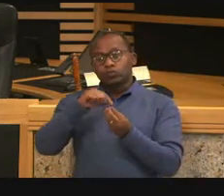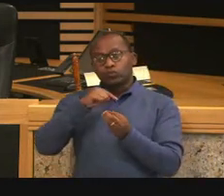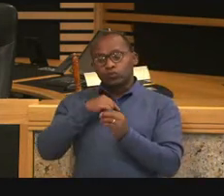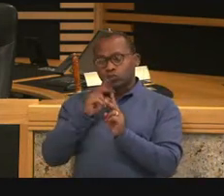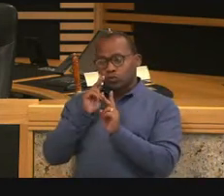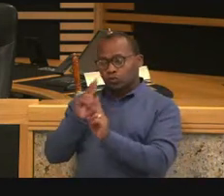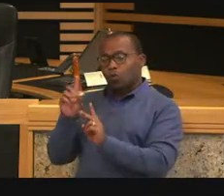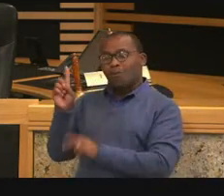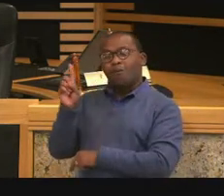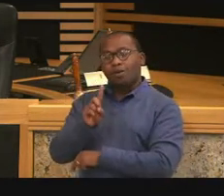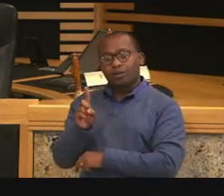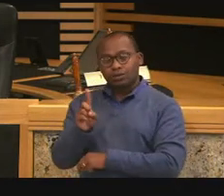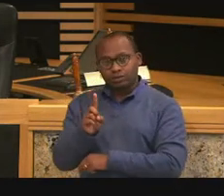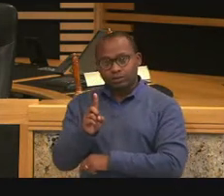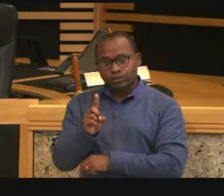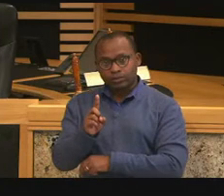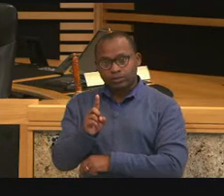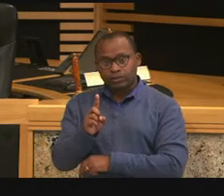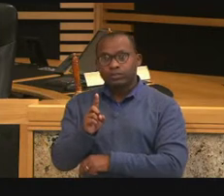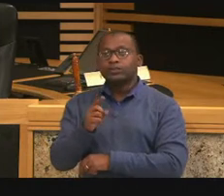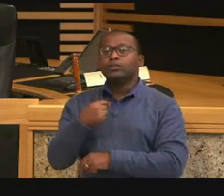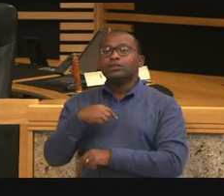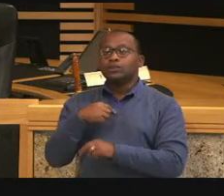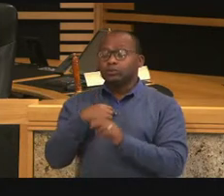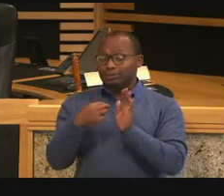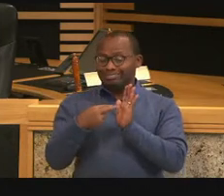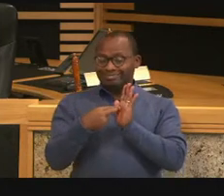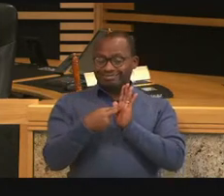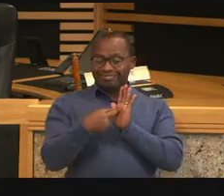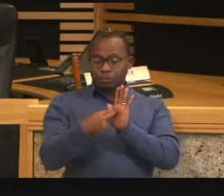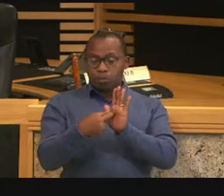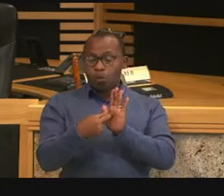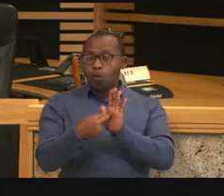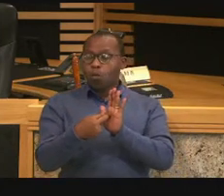in the reports that we have presented,